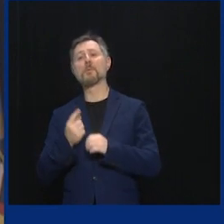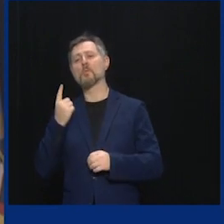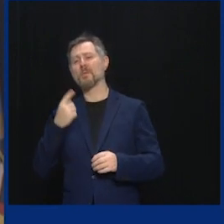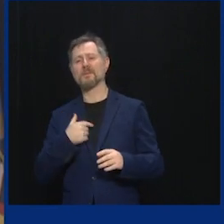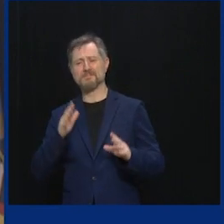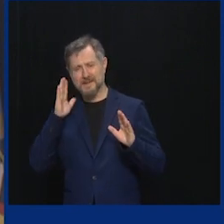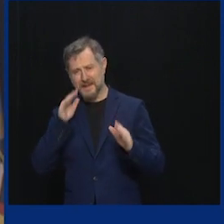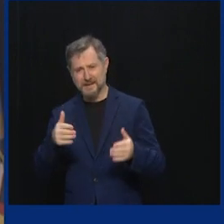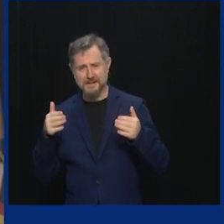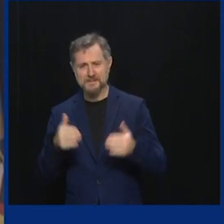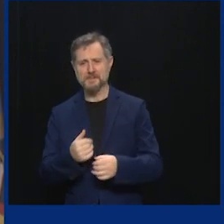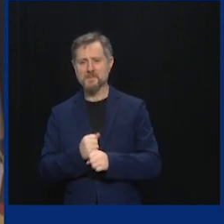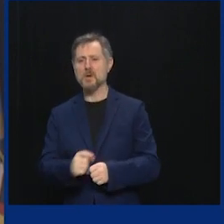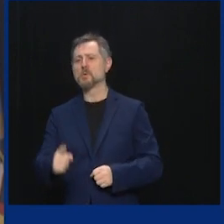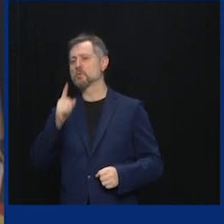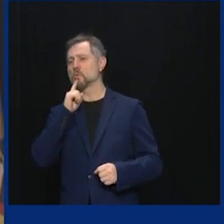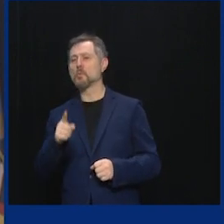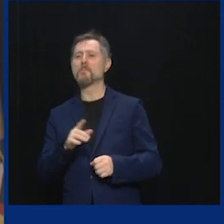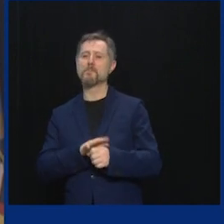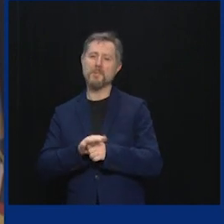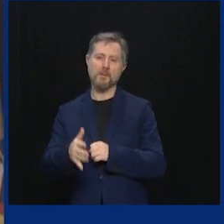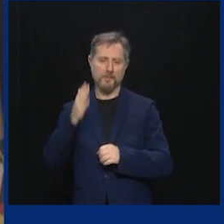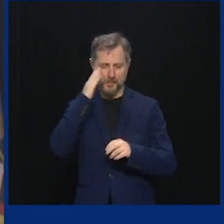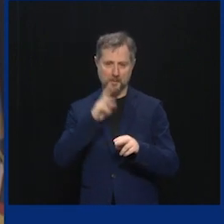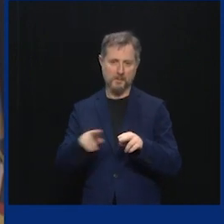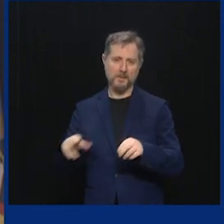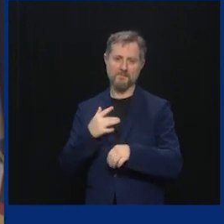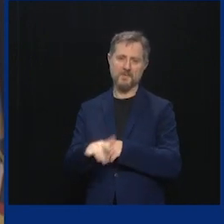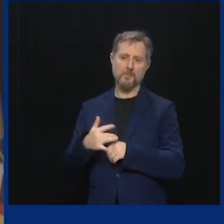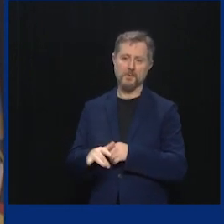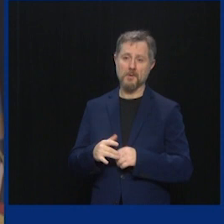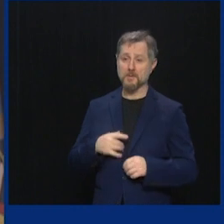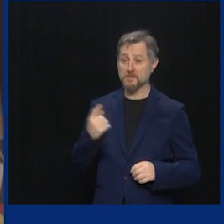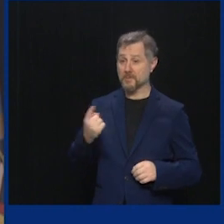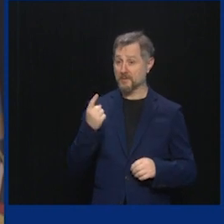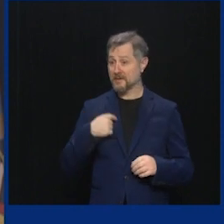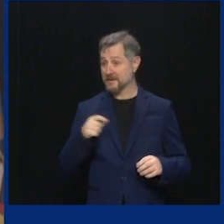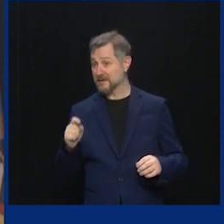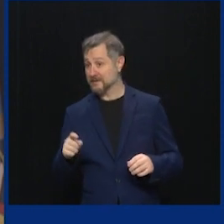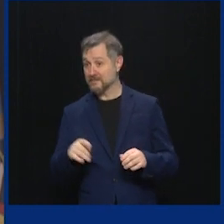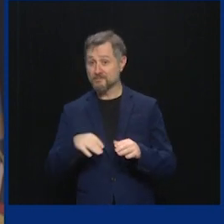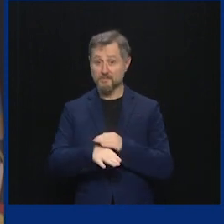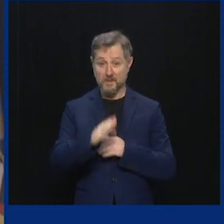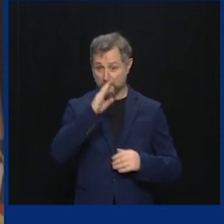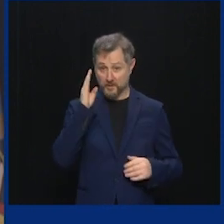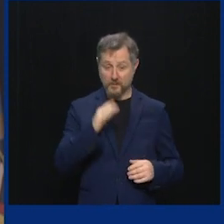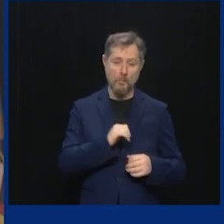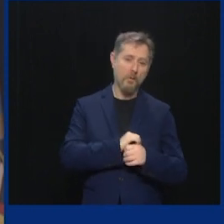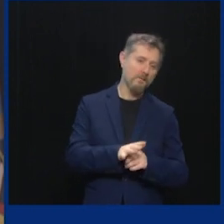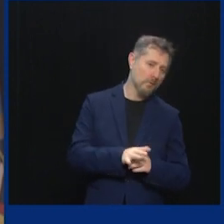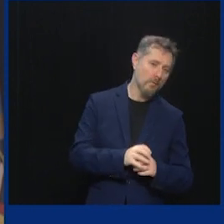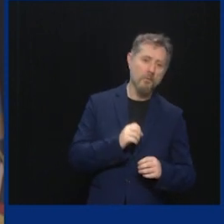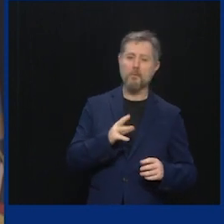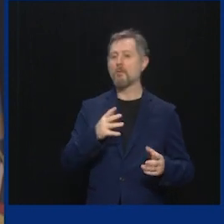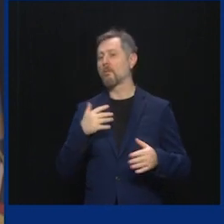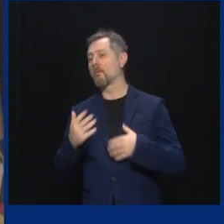hospital capacity, to make sure that anyone who needs hospital care, whether they have COVID, and if they have COVID and they're not